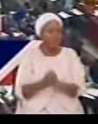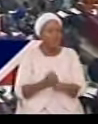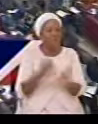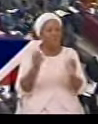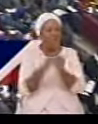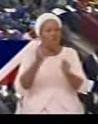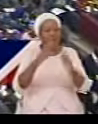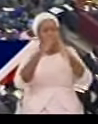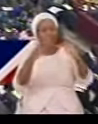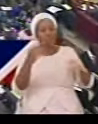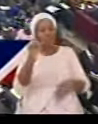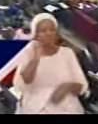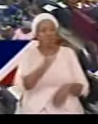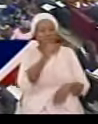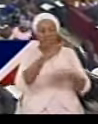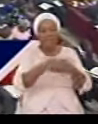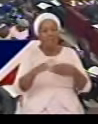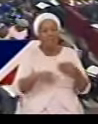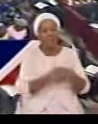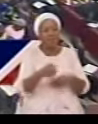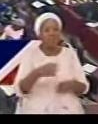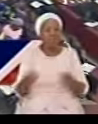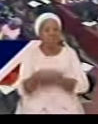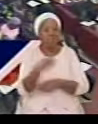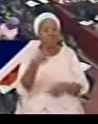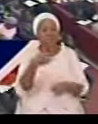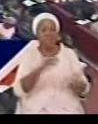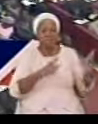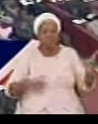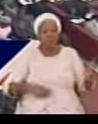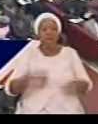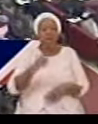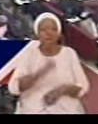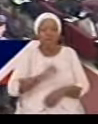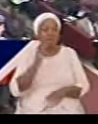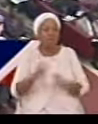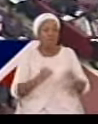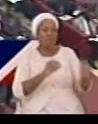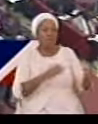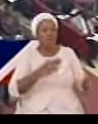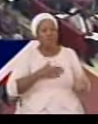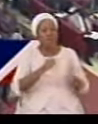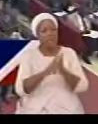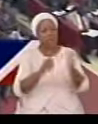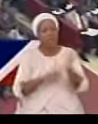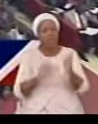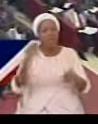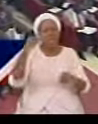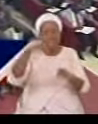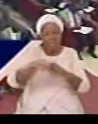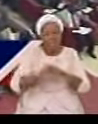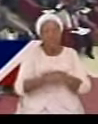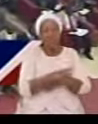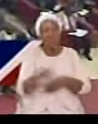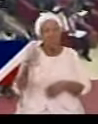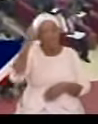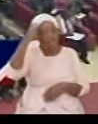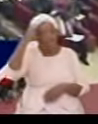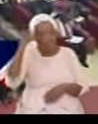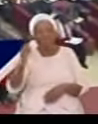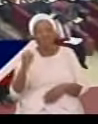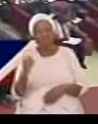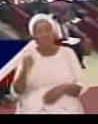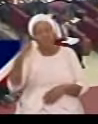of Israel after those days, says the Lord, I will put my laws into their